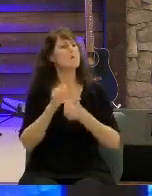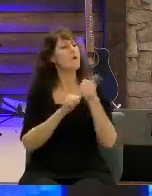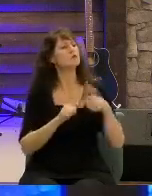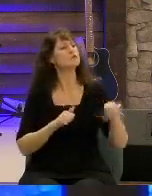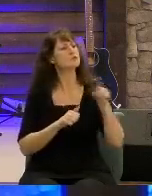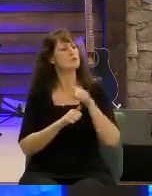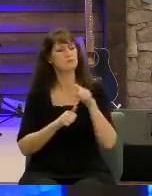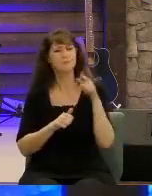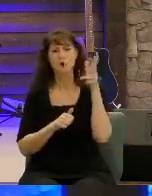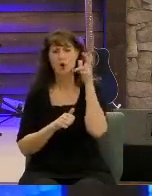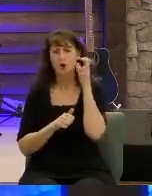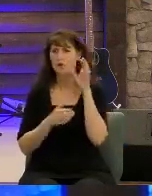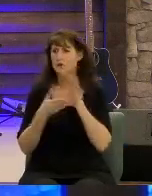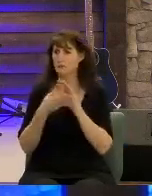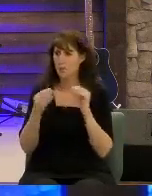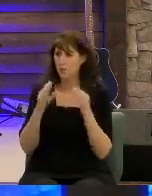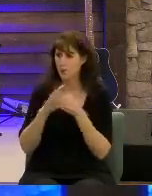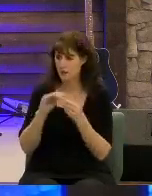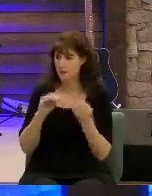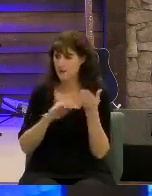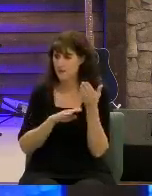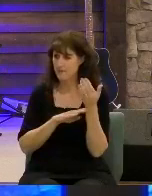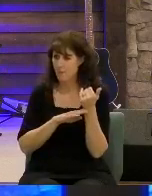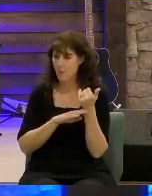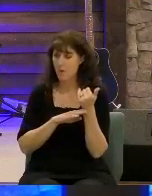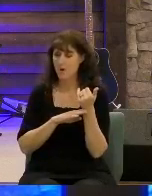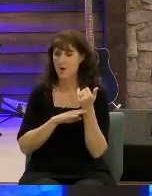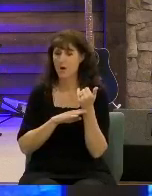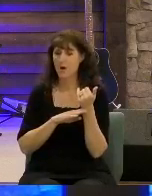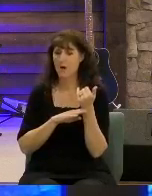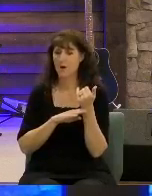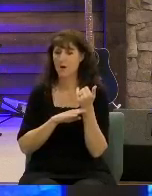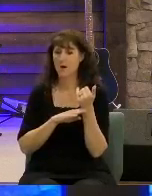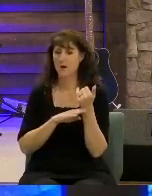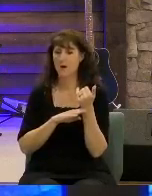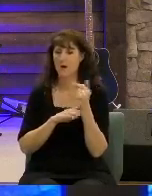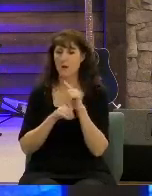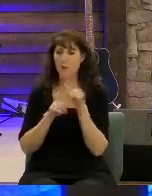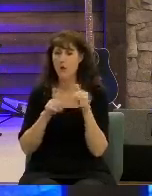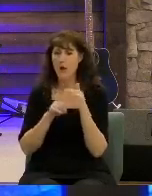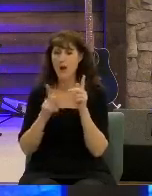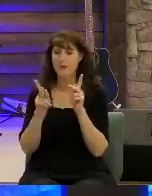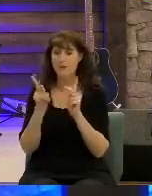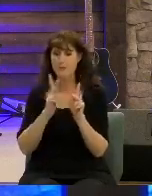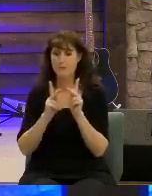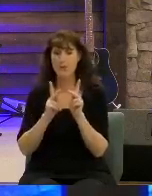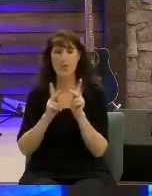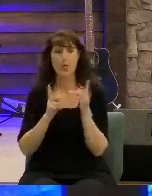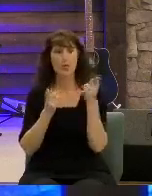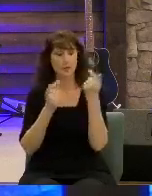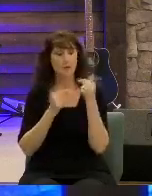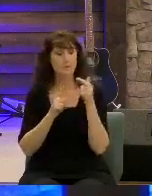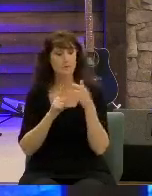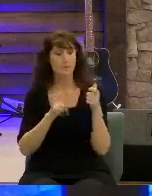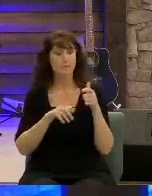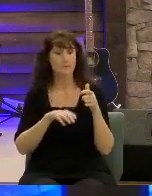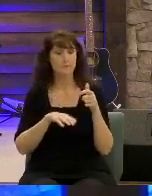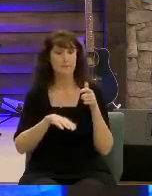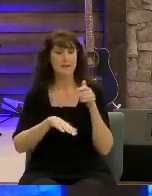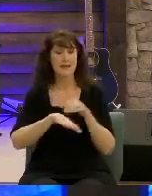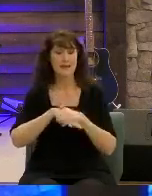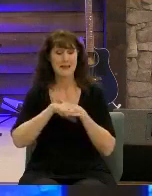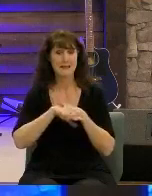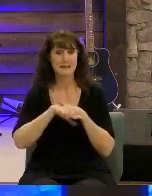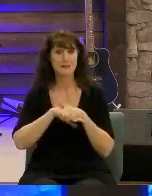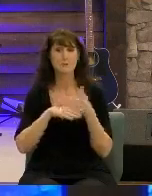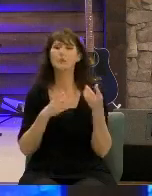story. I don't know if they're teaching it anymore in our education system, but when the people come over from England, what did they do? Does anybody